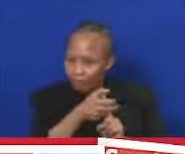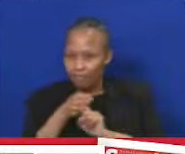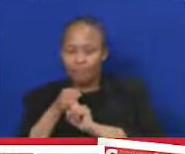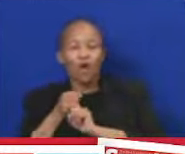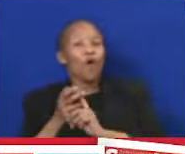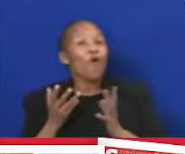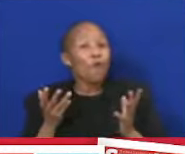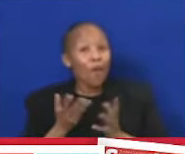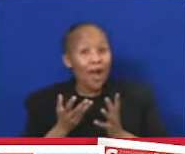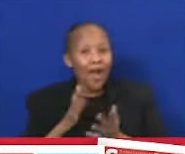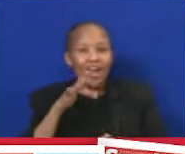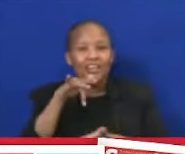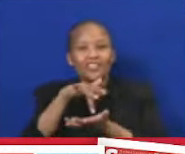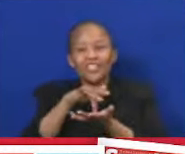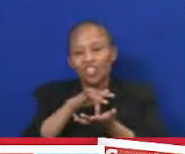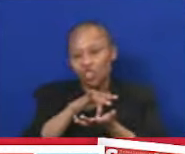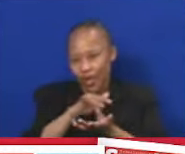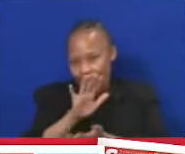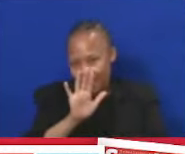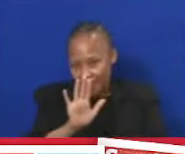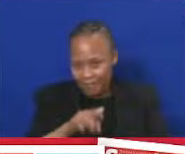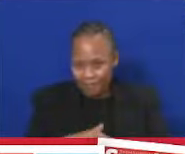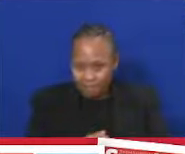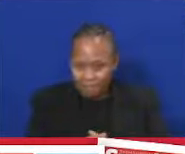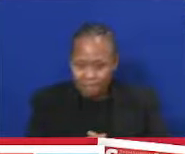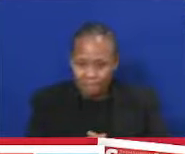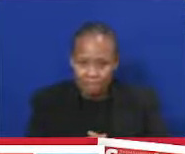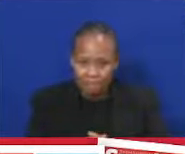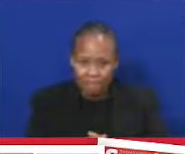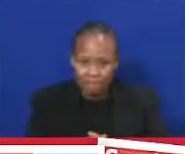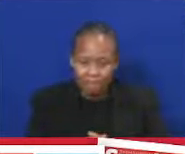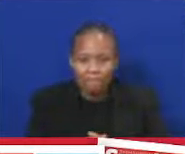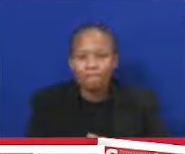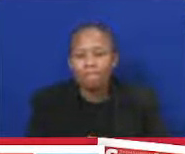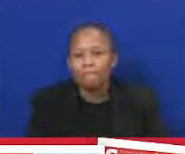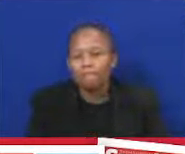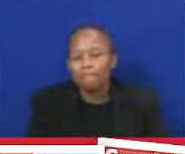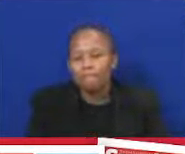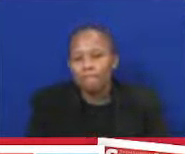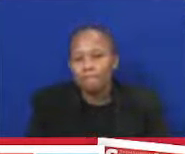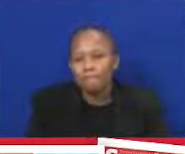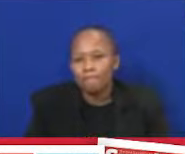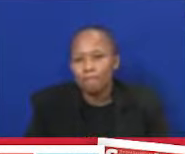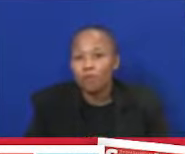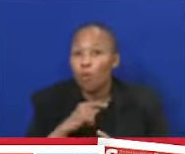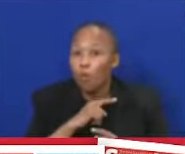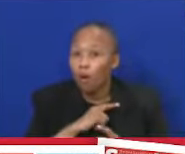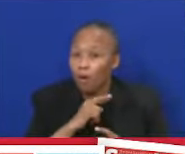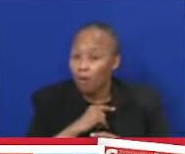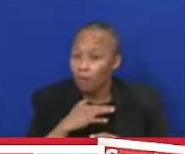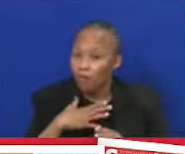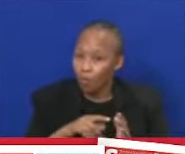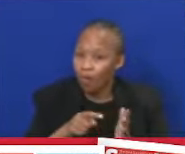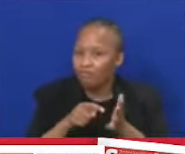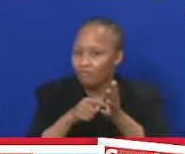had been a ransom demand of 25 million in Bitcoin.